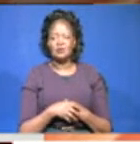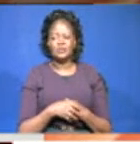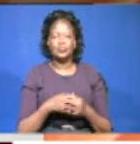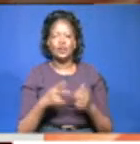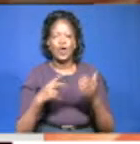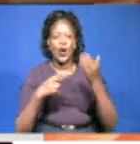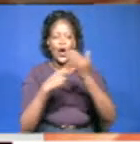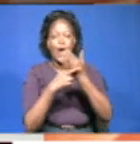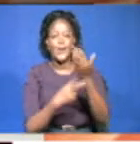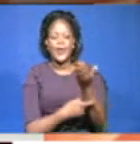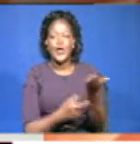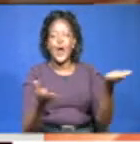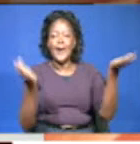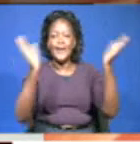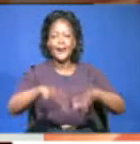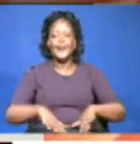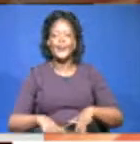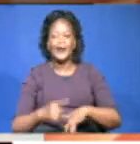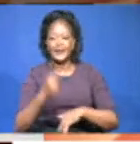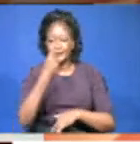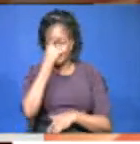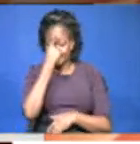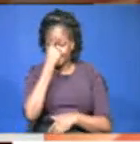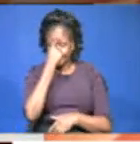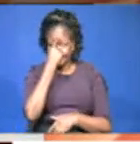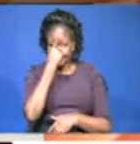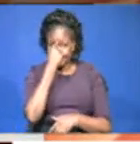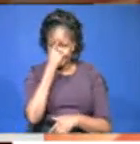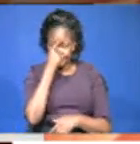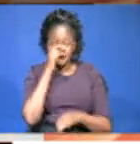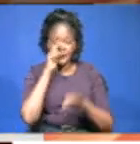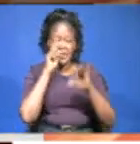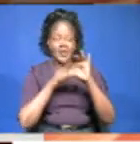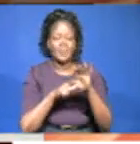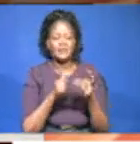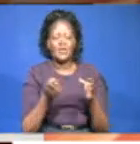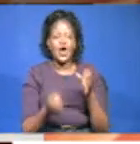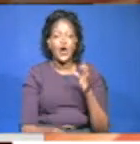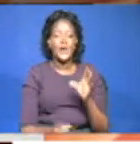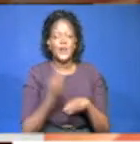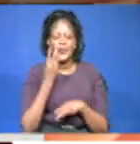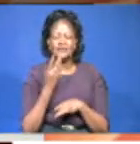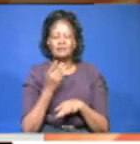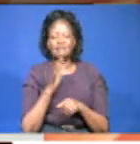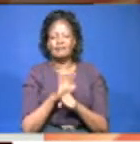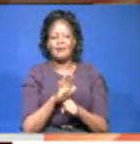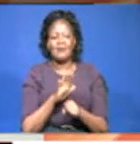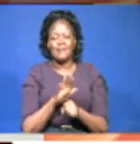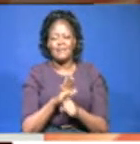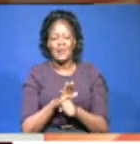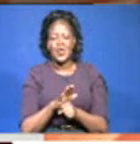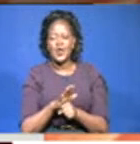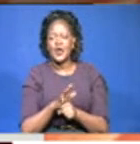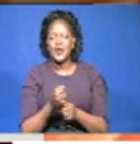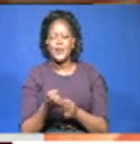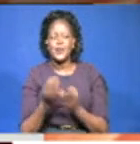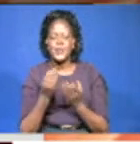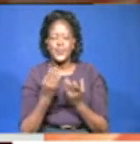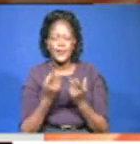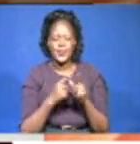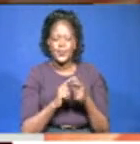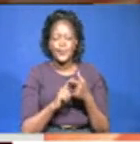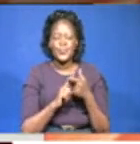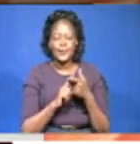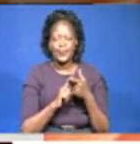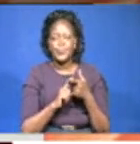India's Gujarat state. Elsewhere, Russia has launched massive missile strikes across Ukraine, including the capital Kyiv, causing